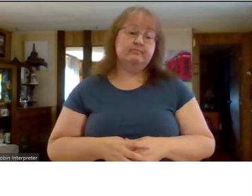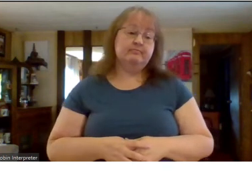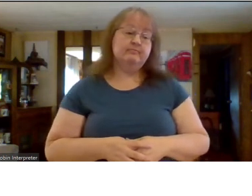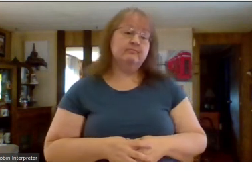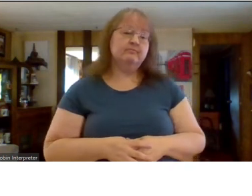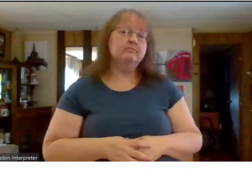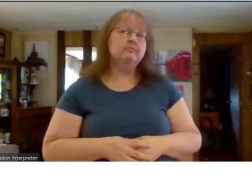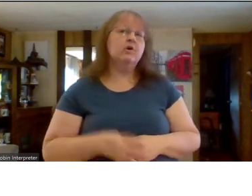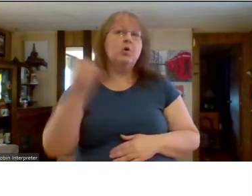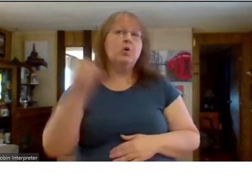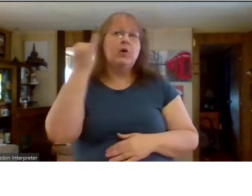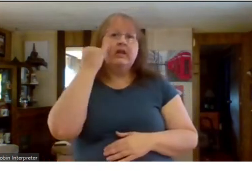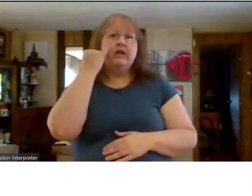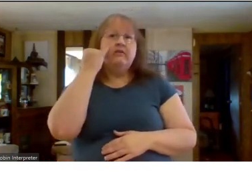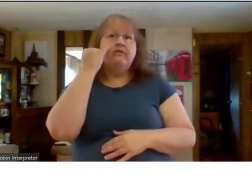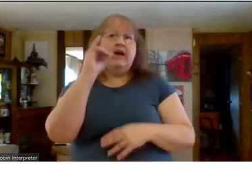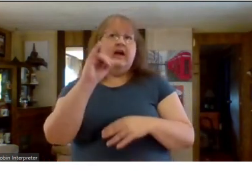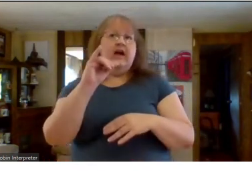Okay.